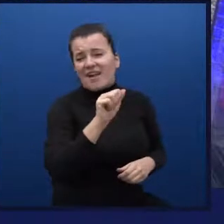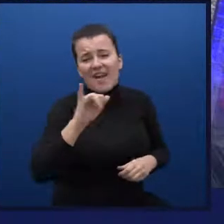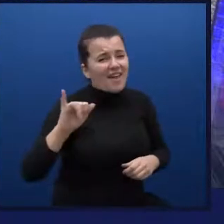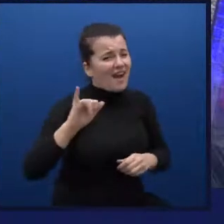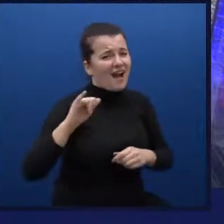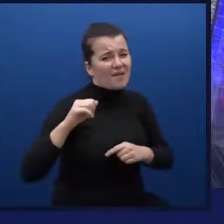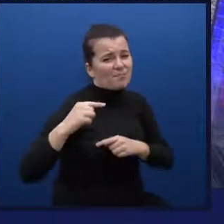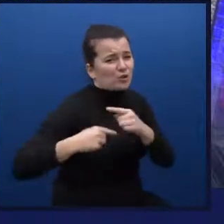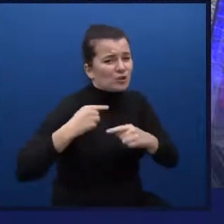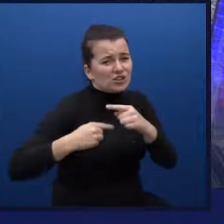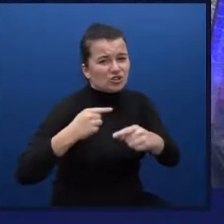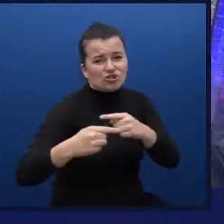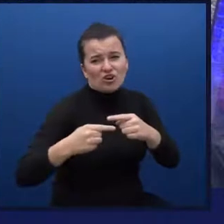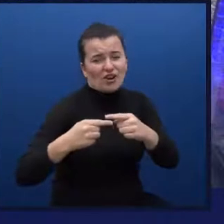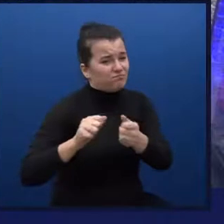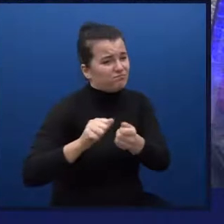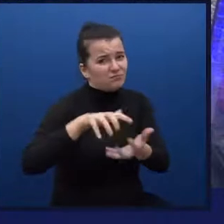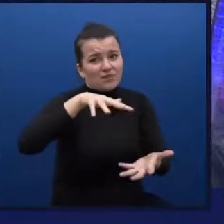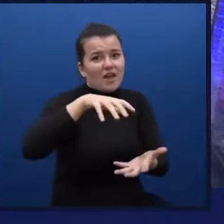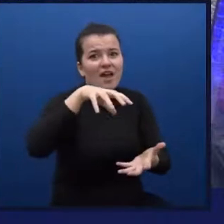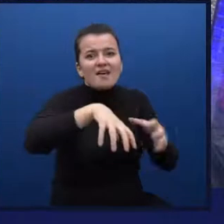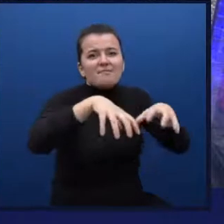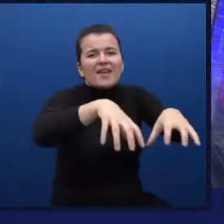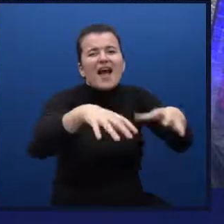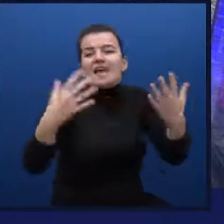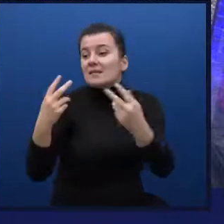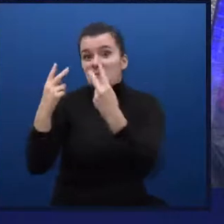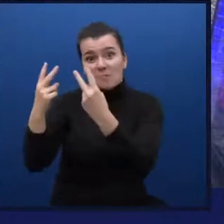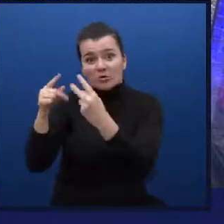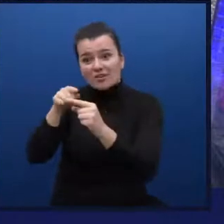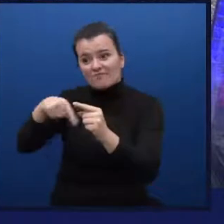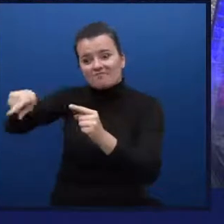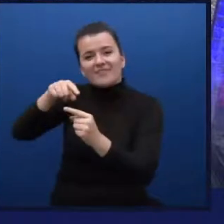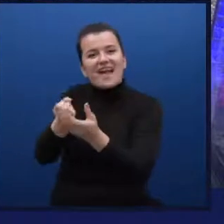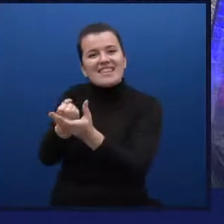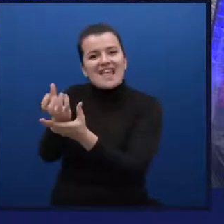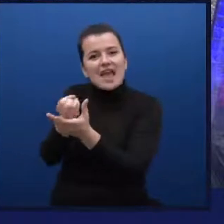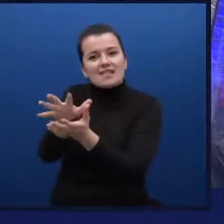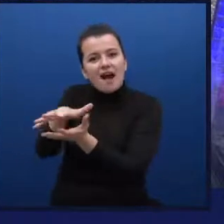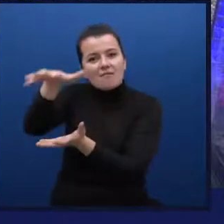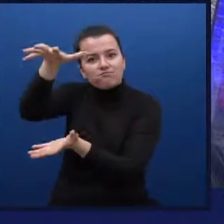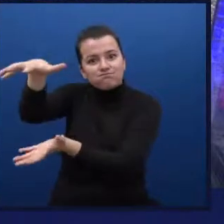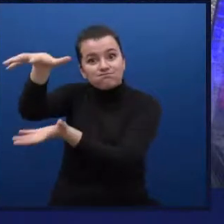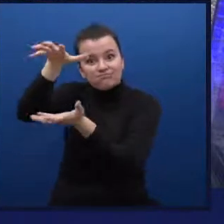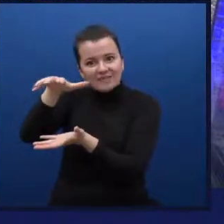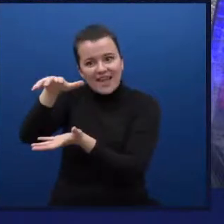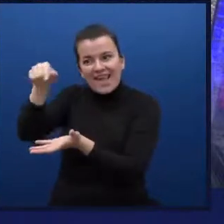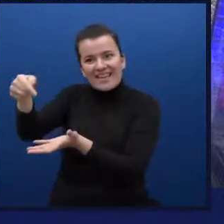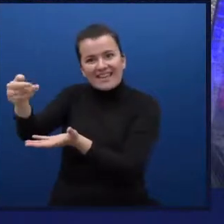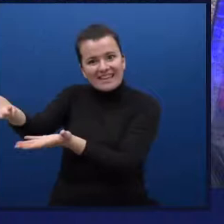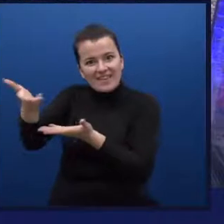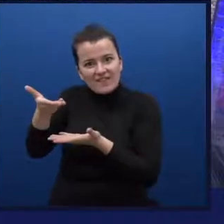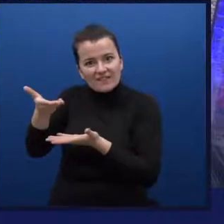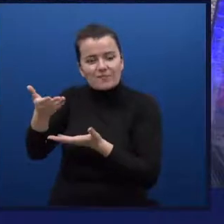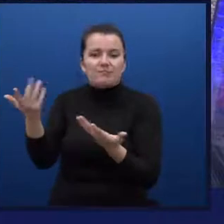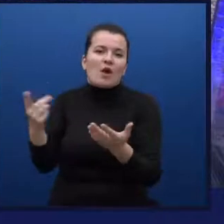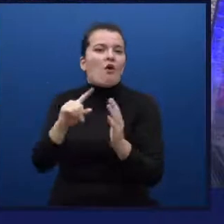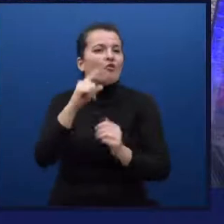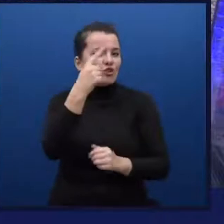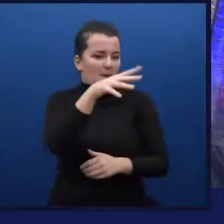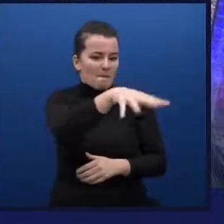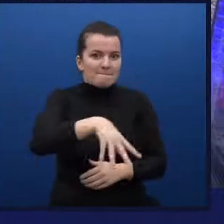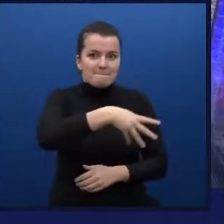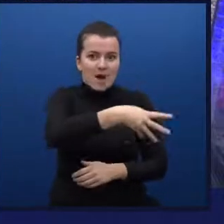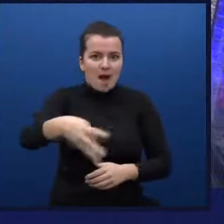as long as we're start, it's all, for me, it's all about the data, right? So they started from having Bing Maps, which is a